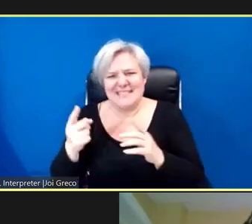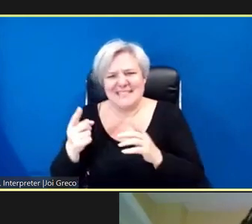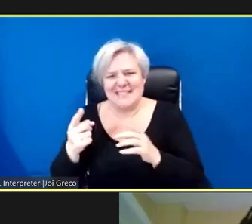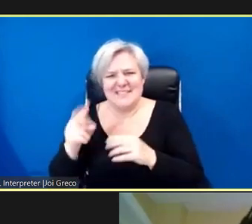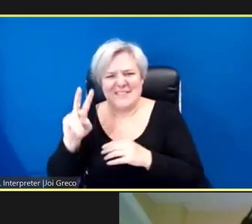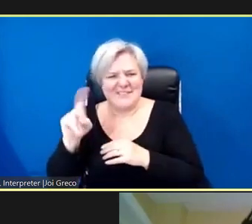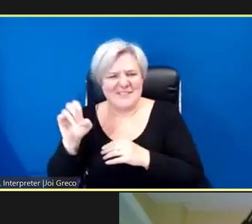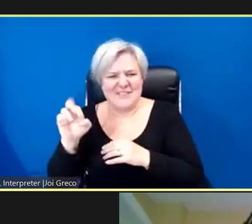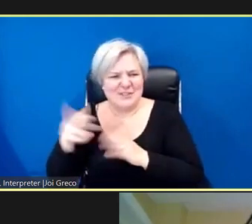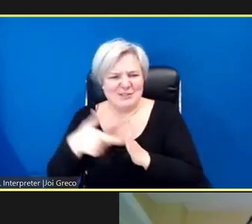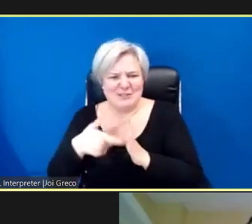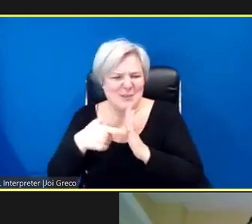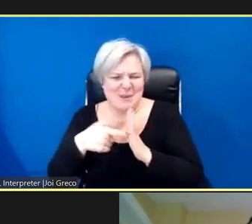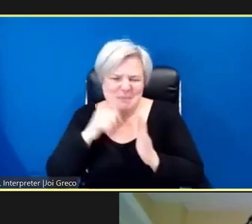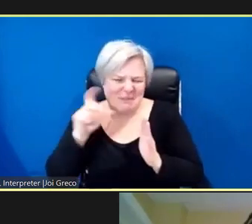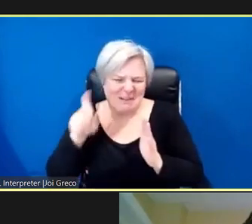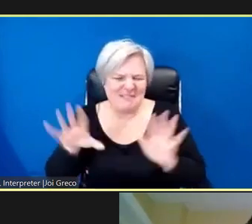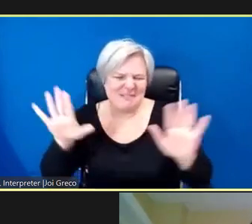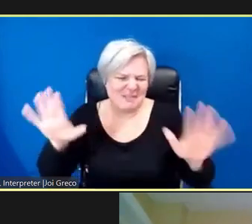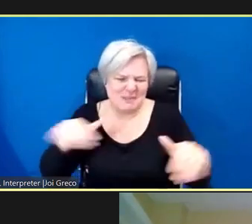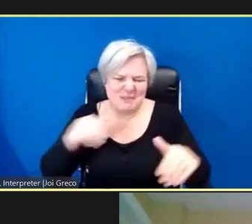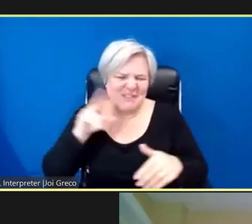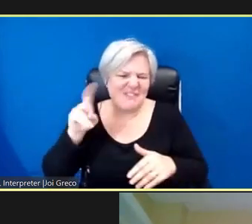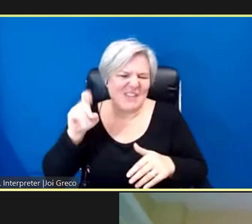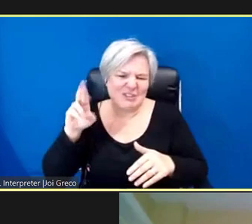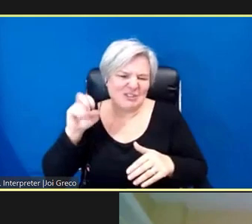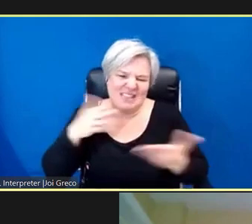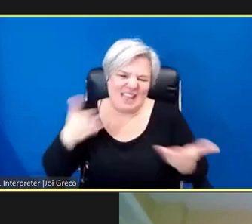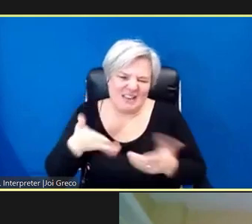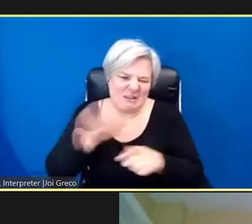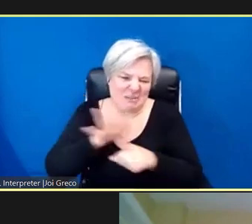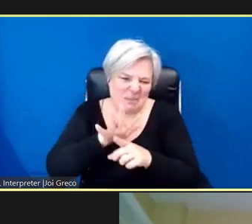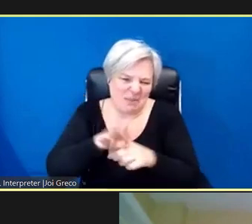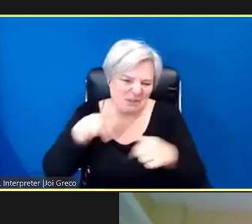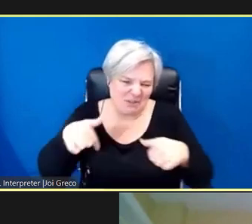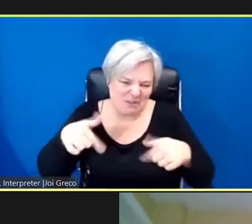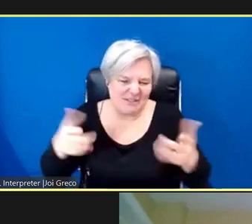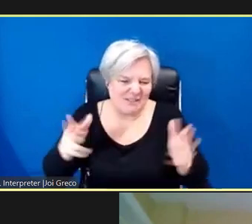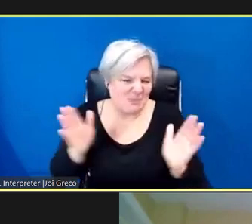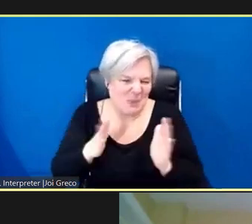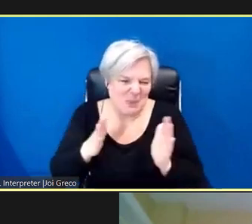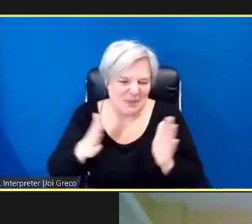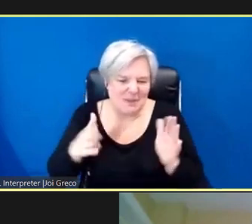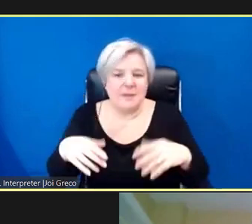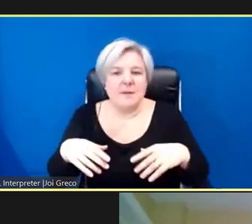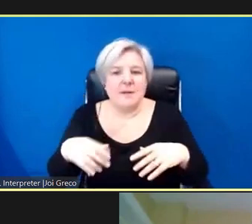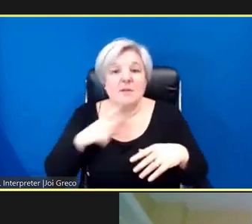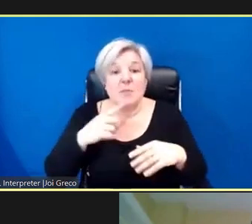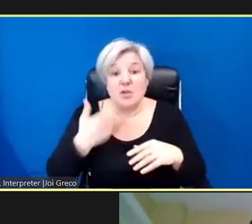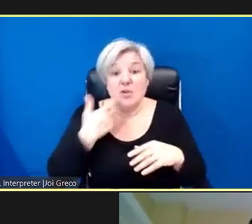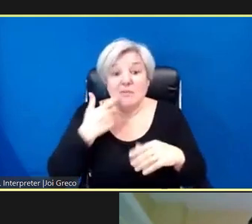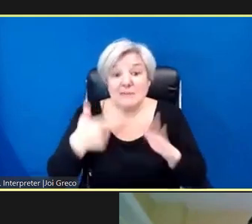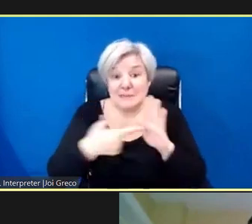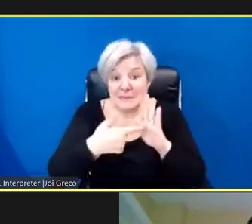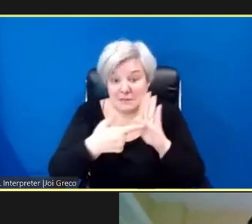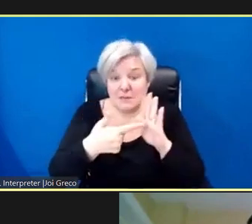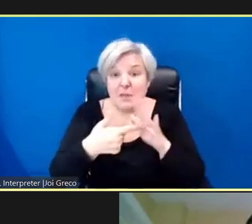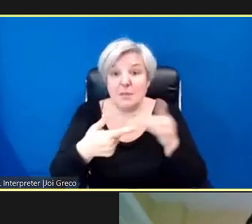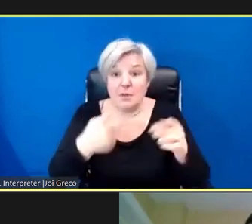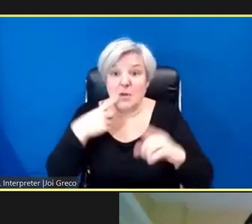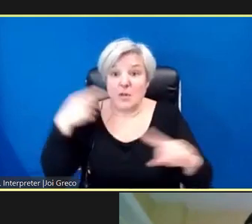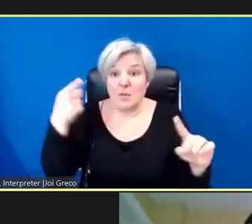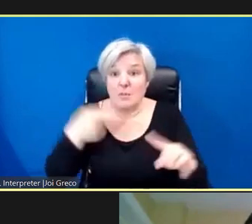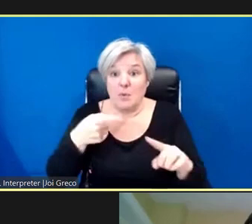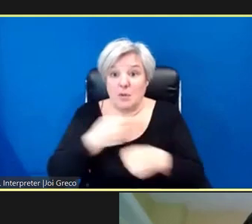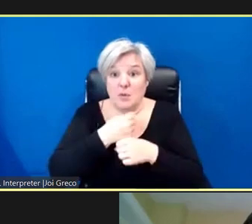number requirements. So we don't deal with vendors here, but your examples and points you were making